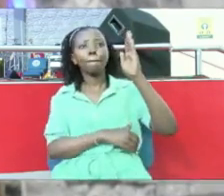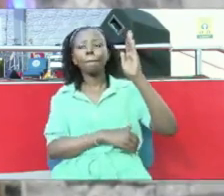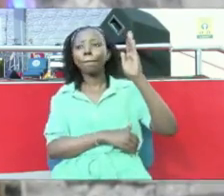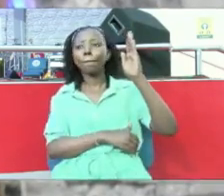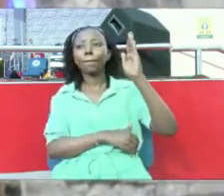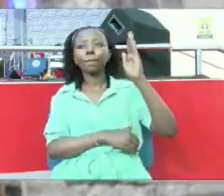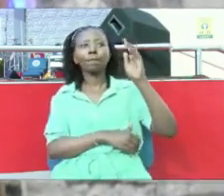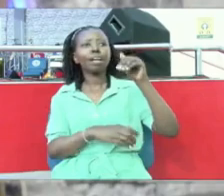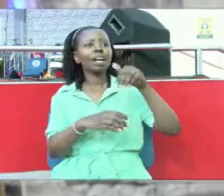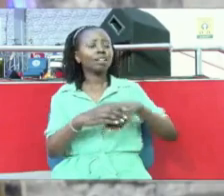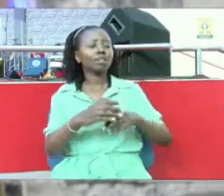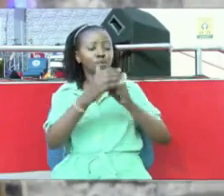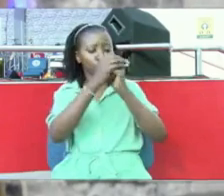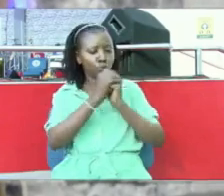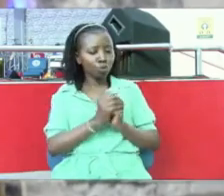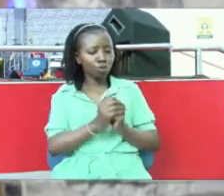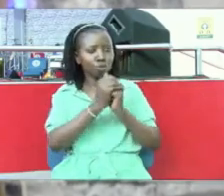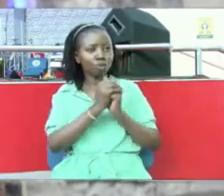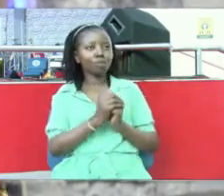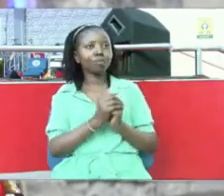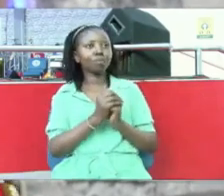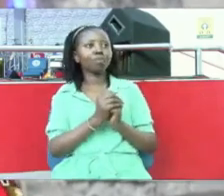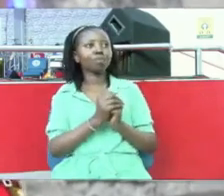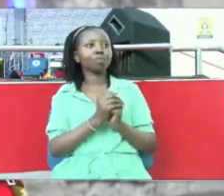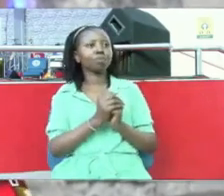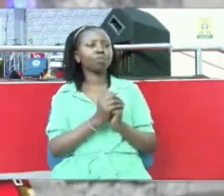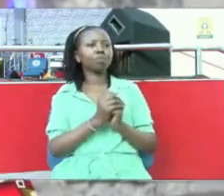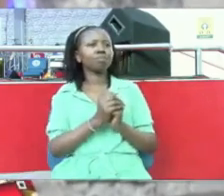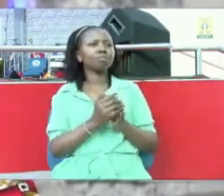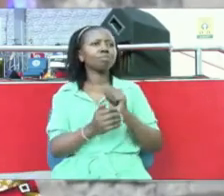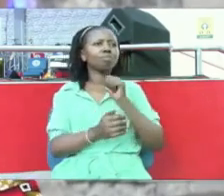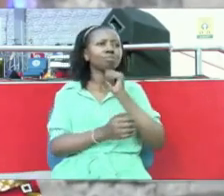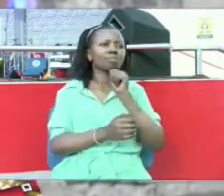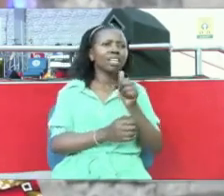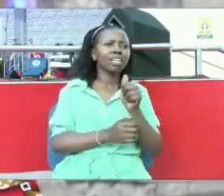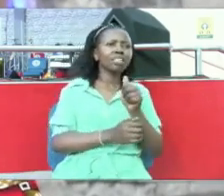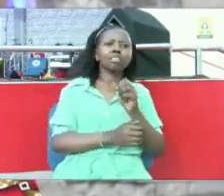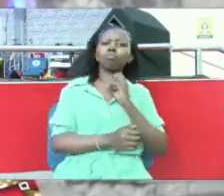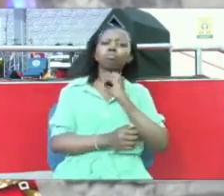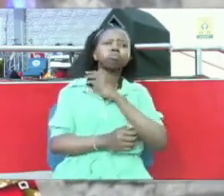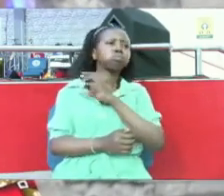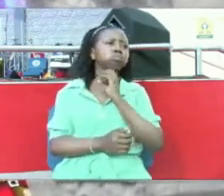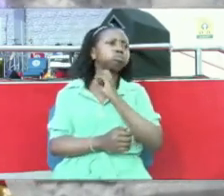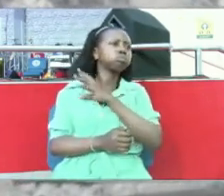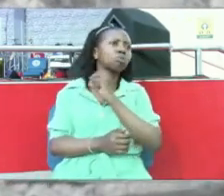In worship. We are not throwing tantrums.